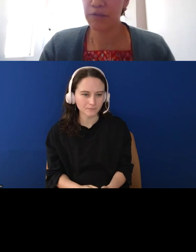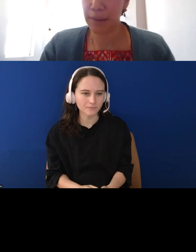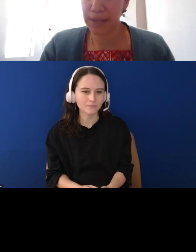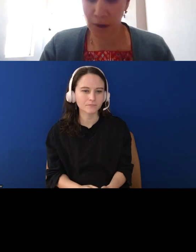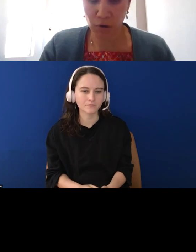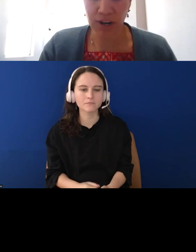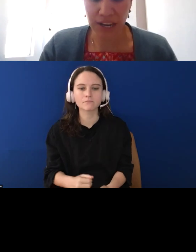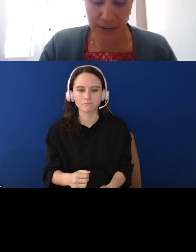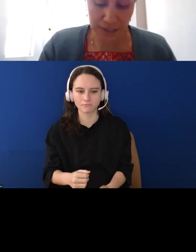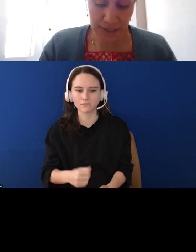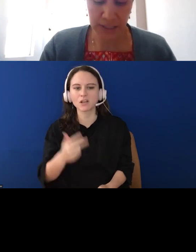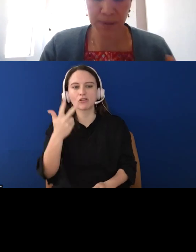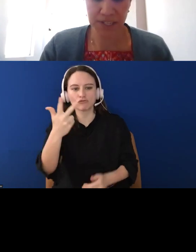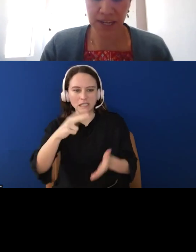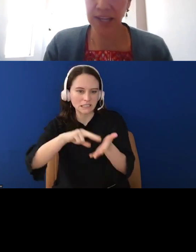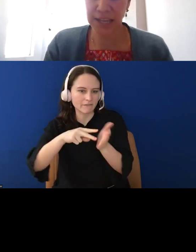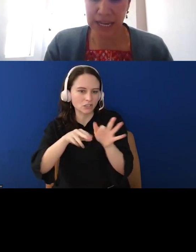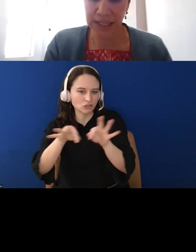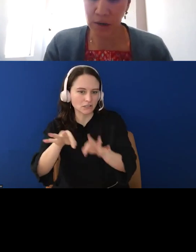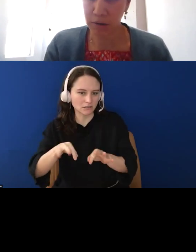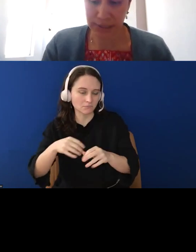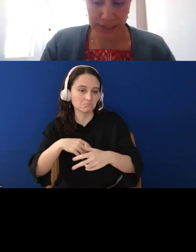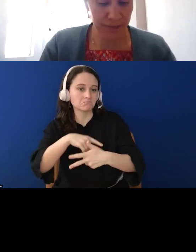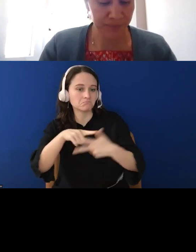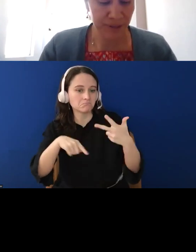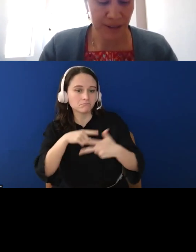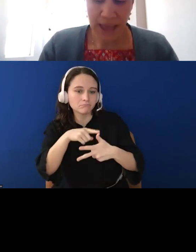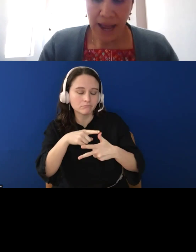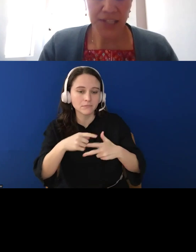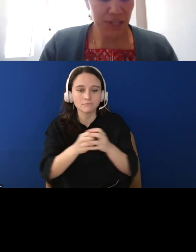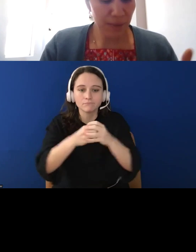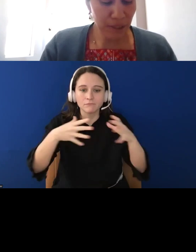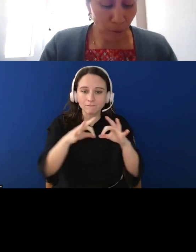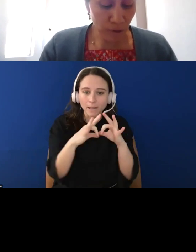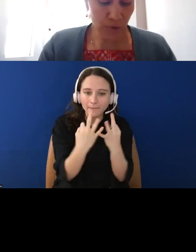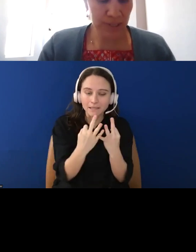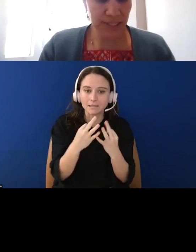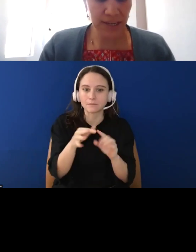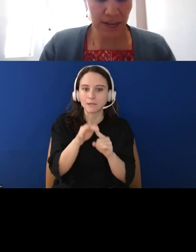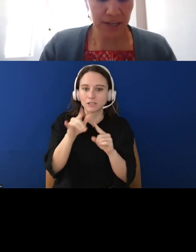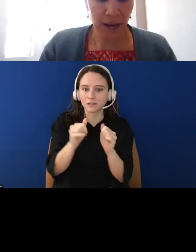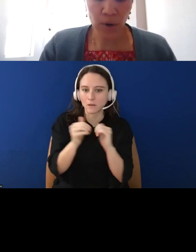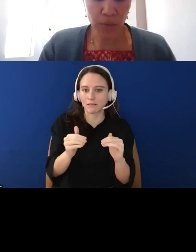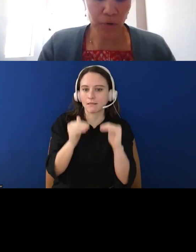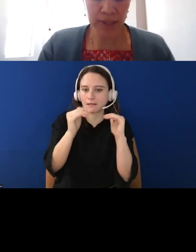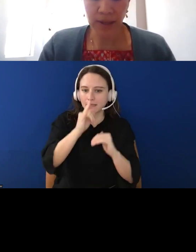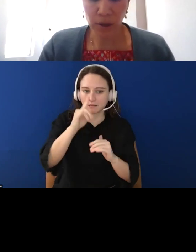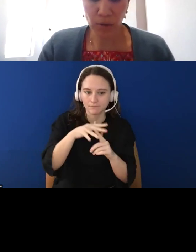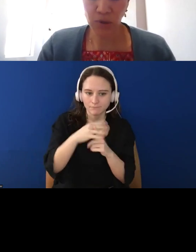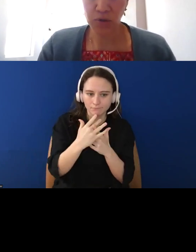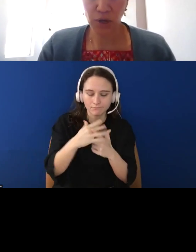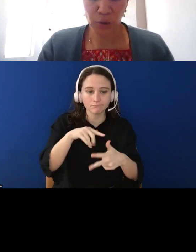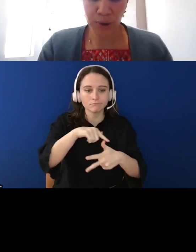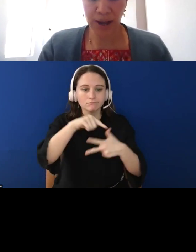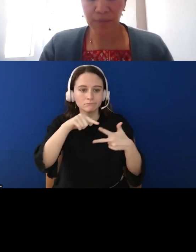extended family or lineage, especially in elite context. A chinamit also designated a corporate and